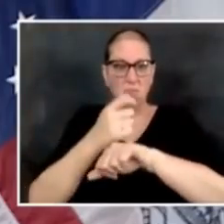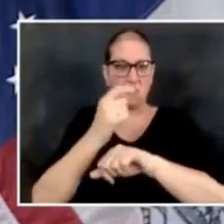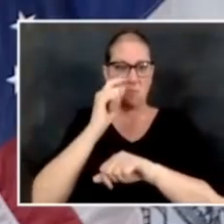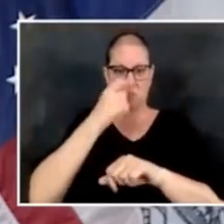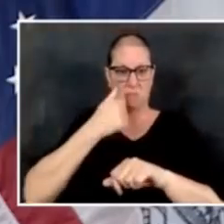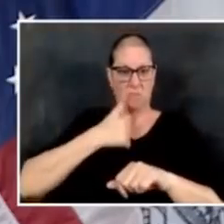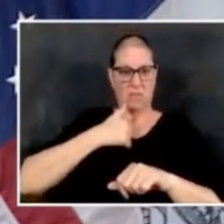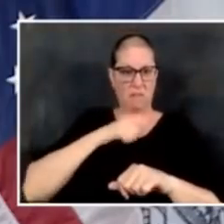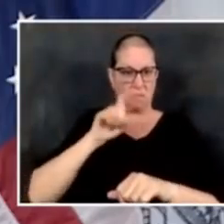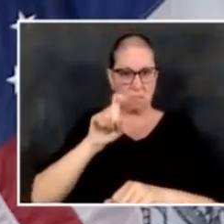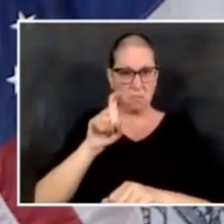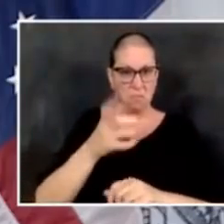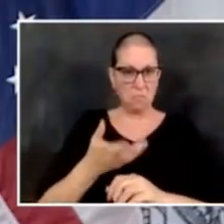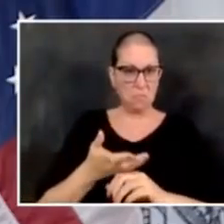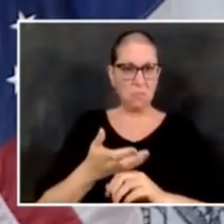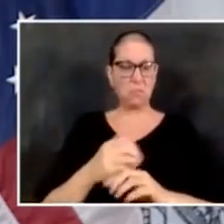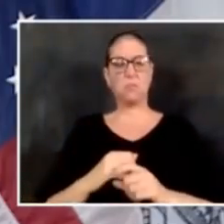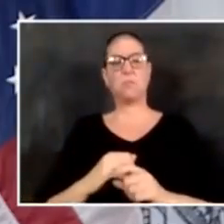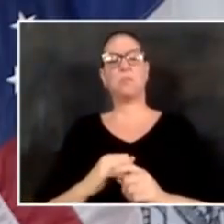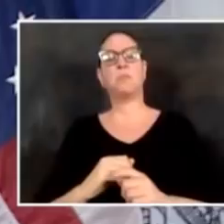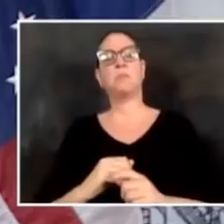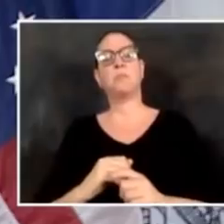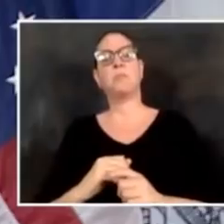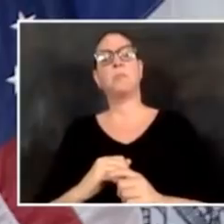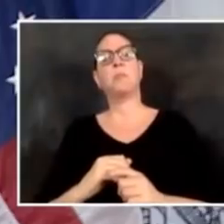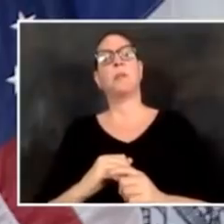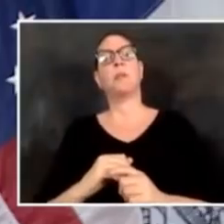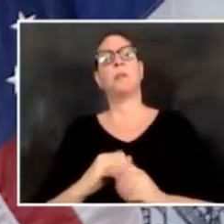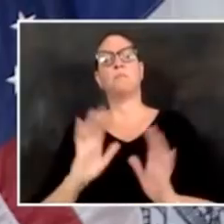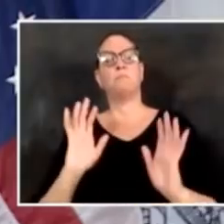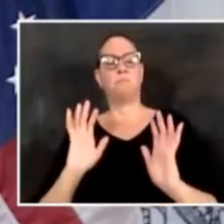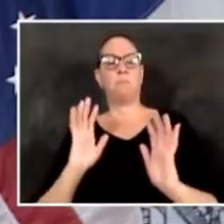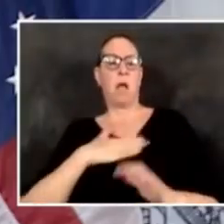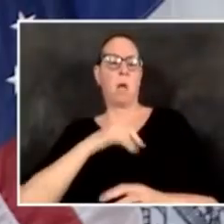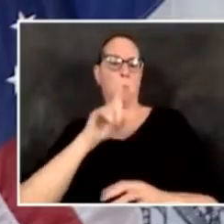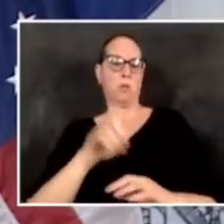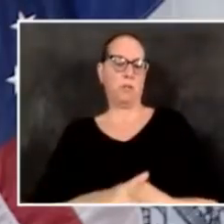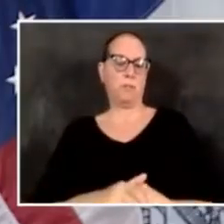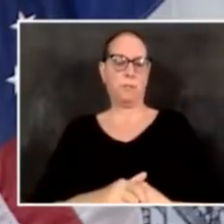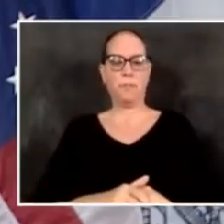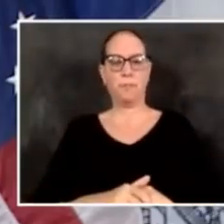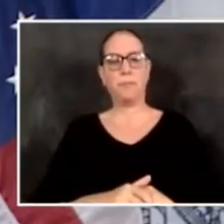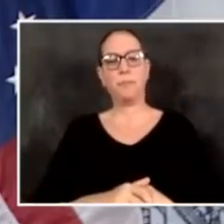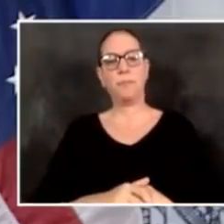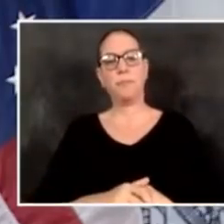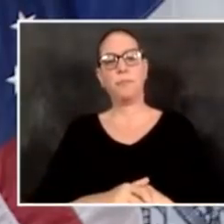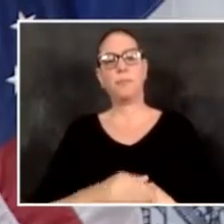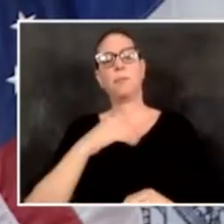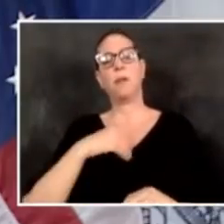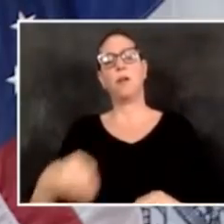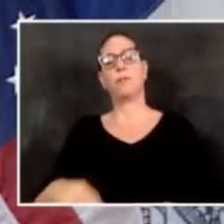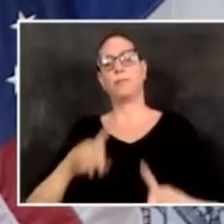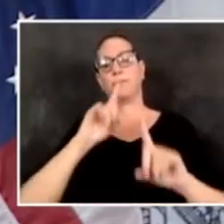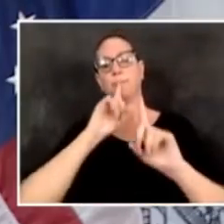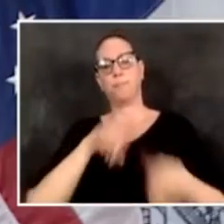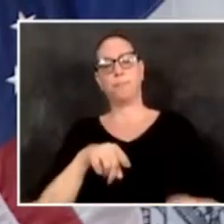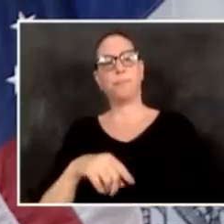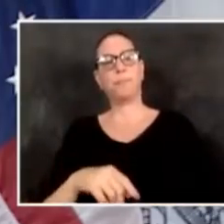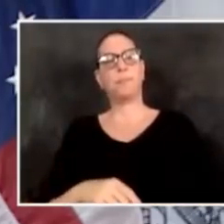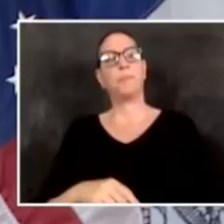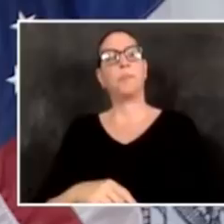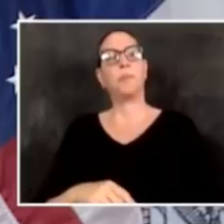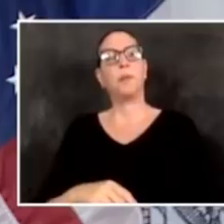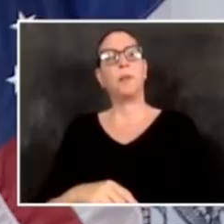That's basically the thrust of my question today. Thank you, Henry. Okay, first the factual question.